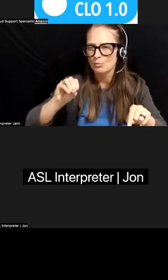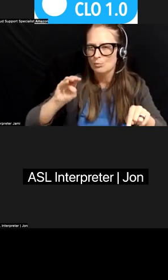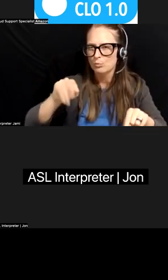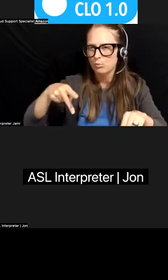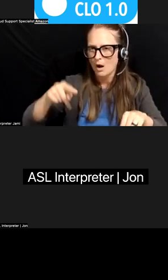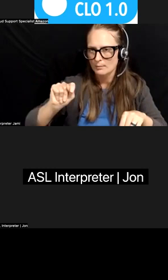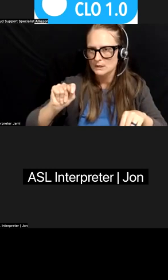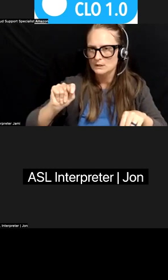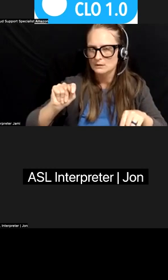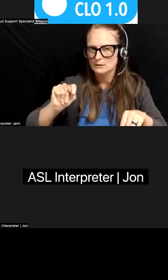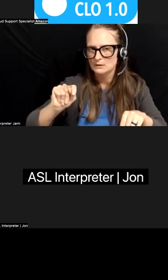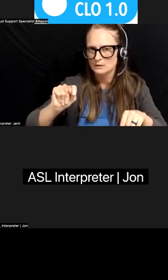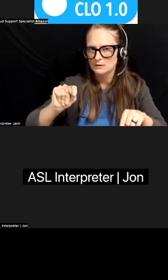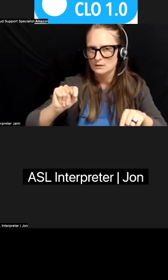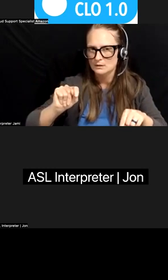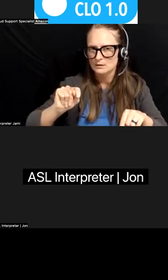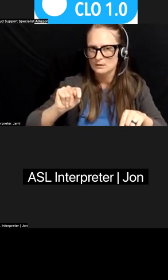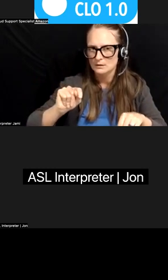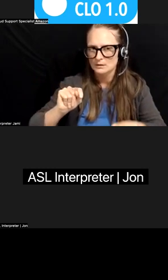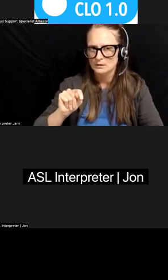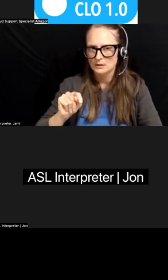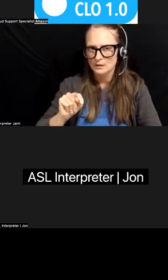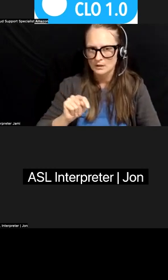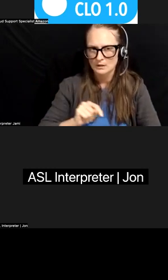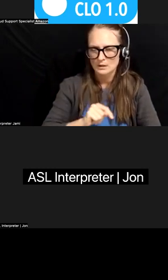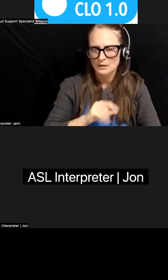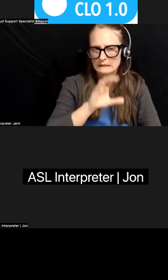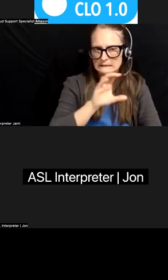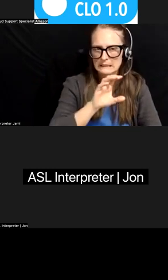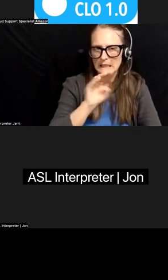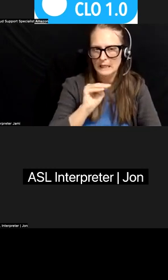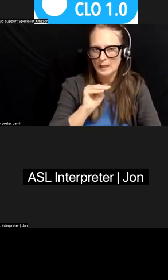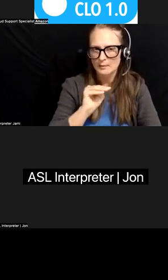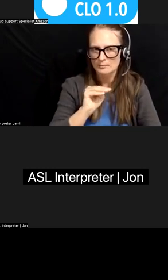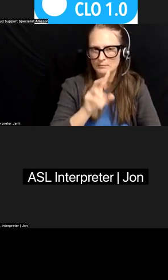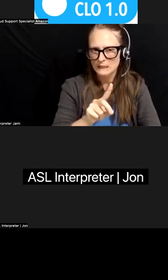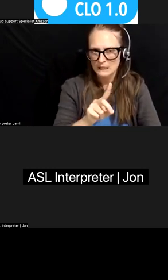So you're just going into Windows and saying CMD, and